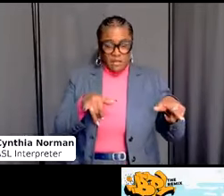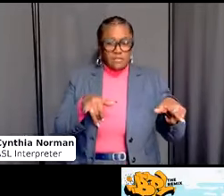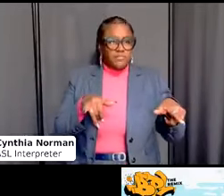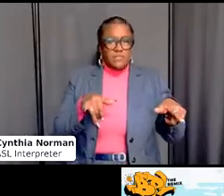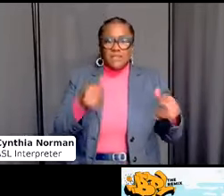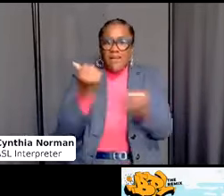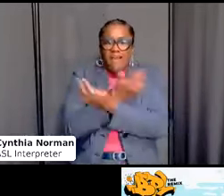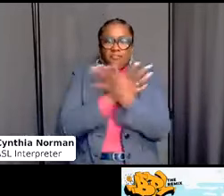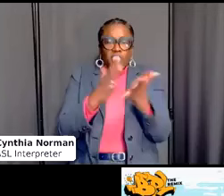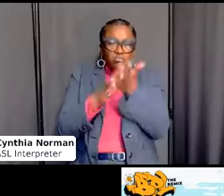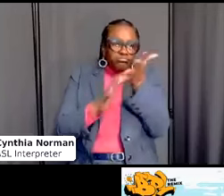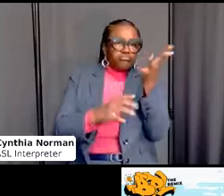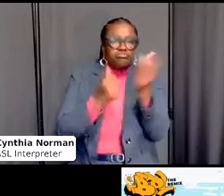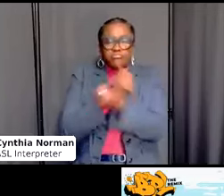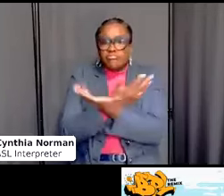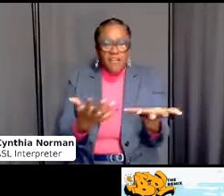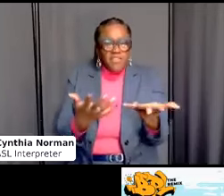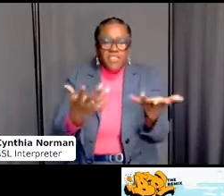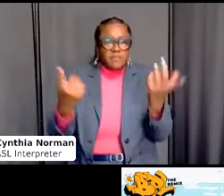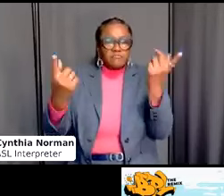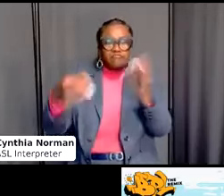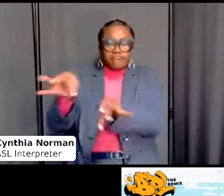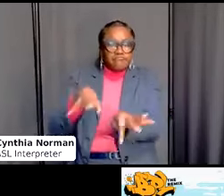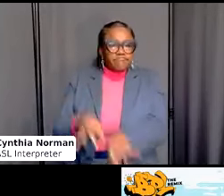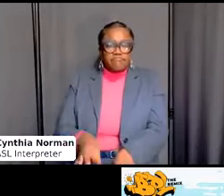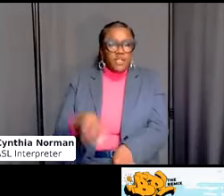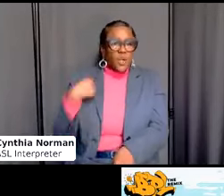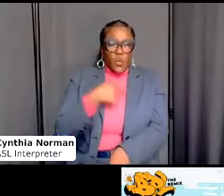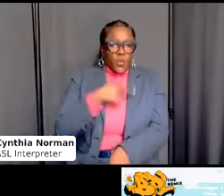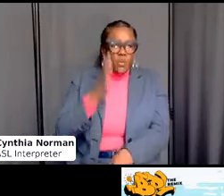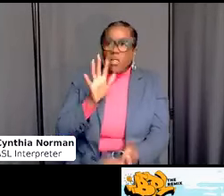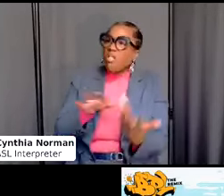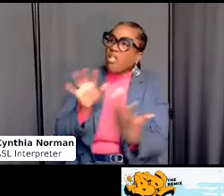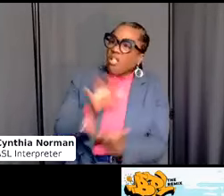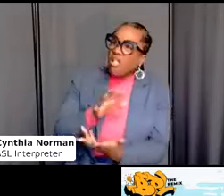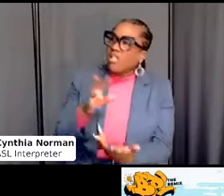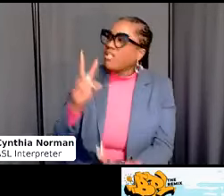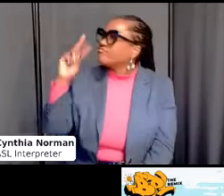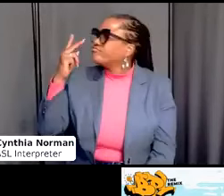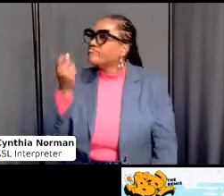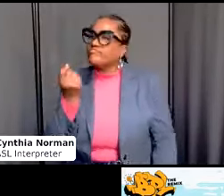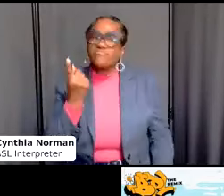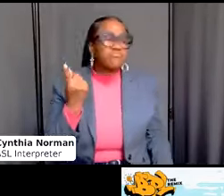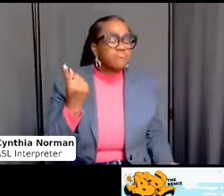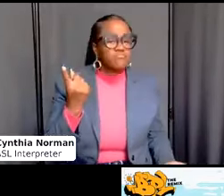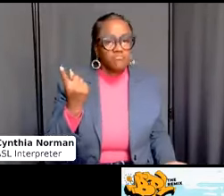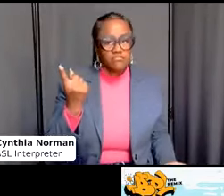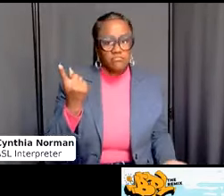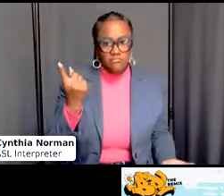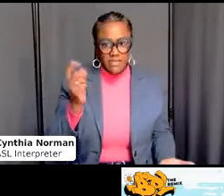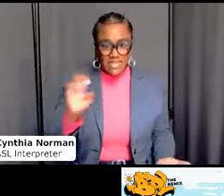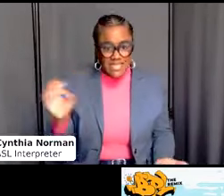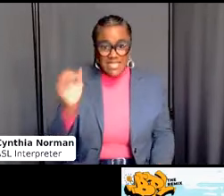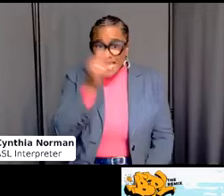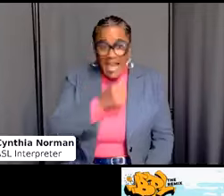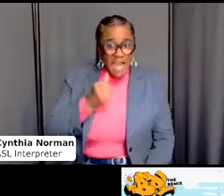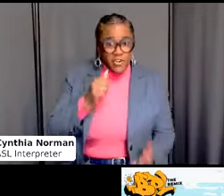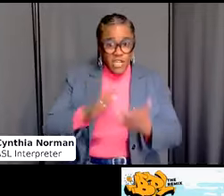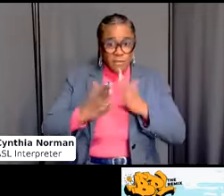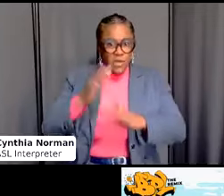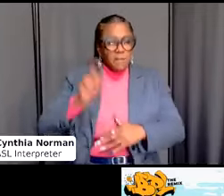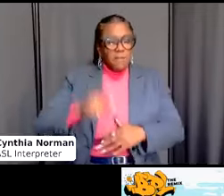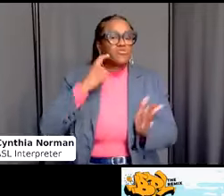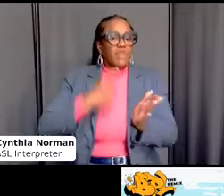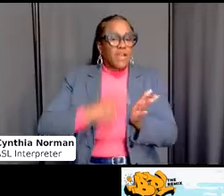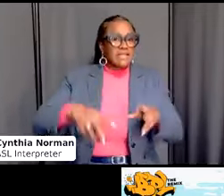that happens on the ground will be bewildered by it. The East African community has to recognize and accept